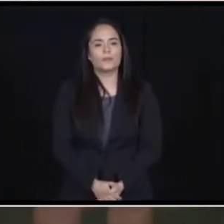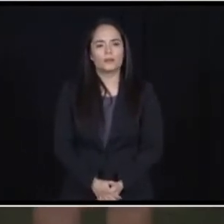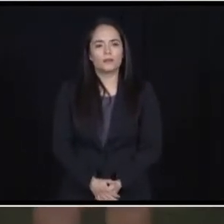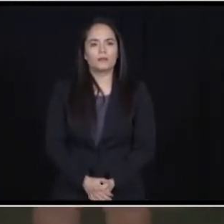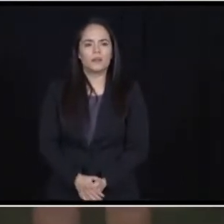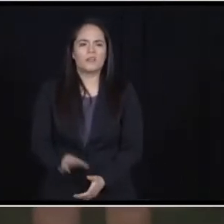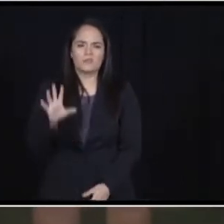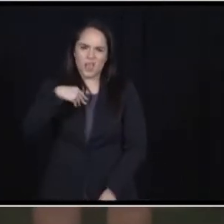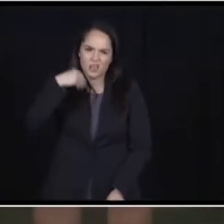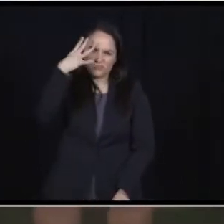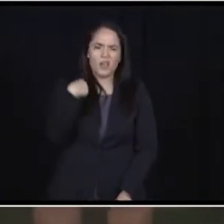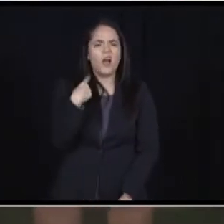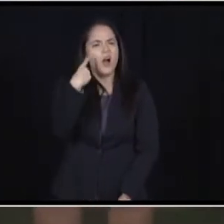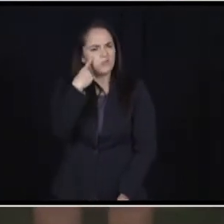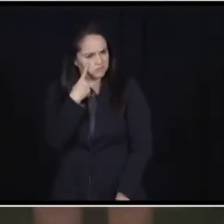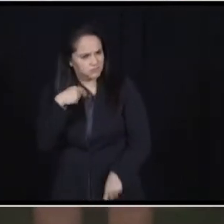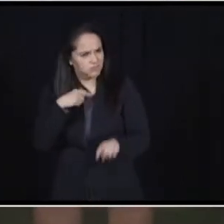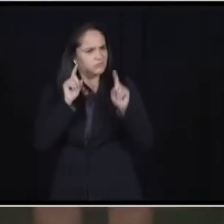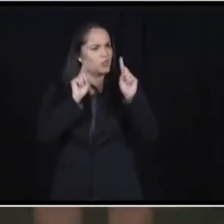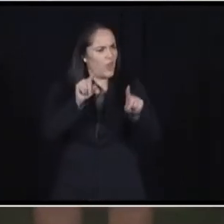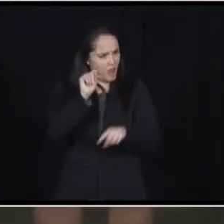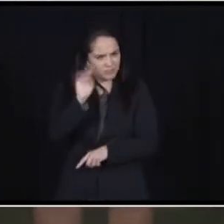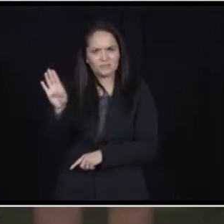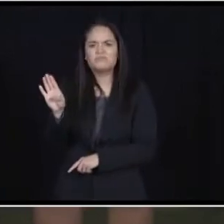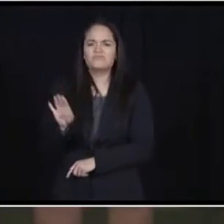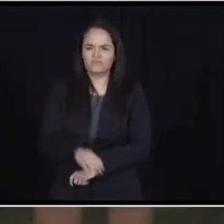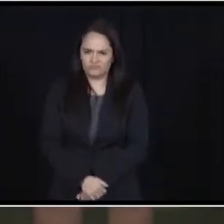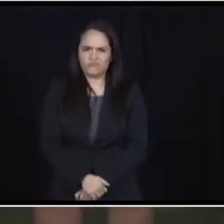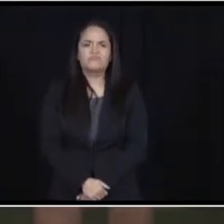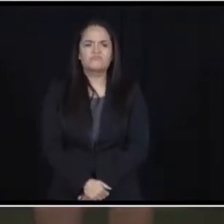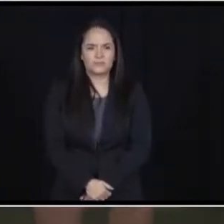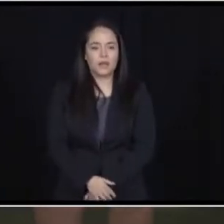to the Solicitor General and then over to my Minister of Mental Health.